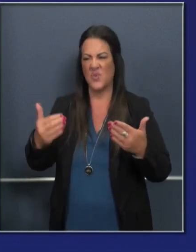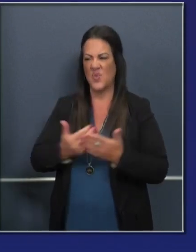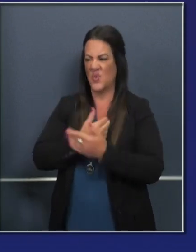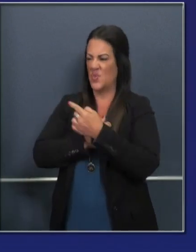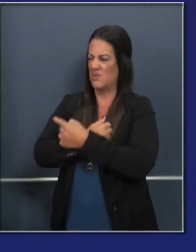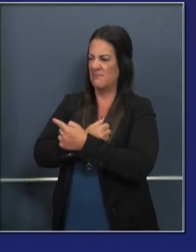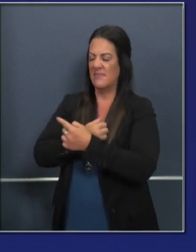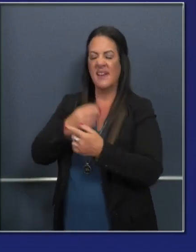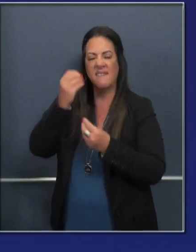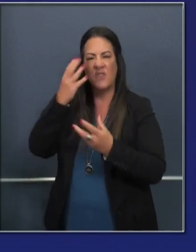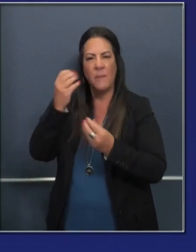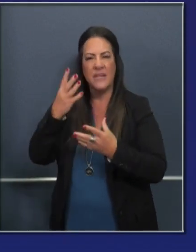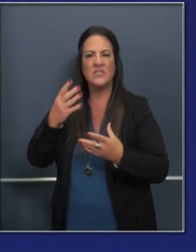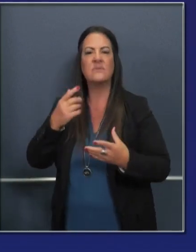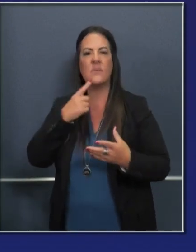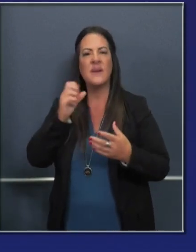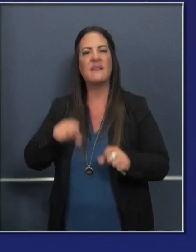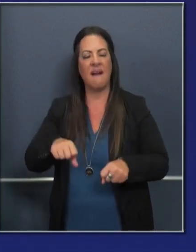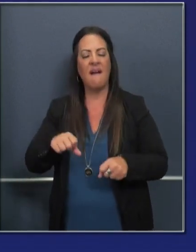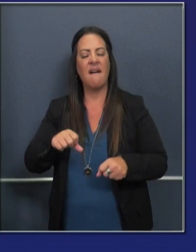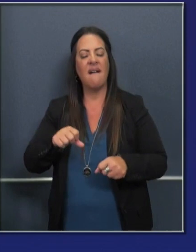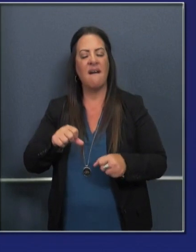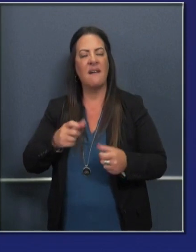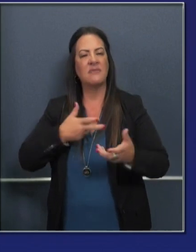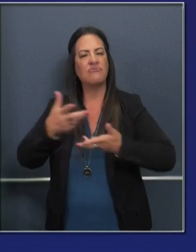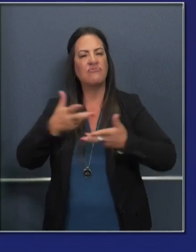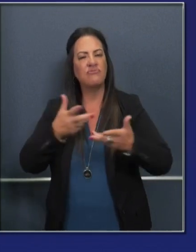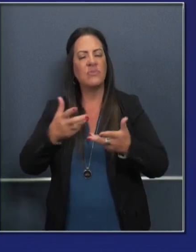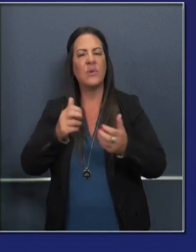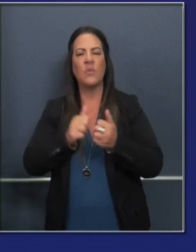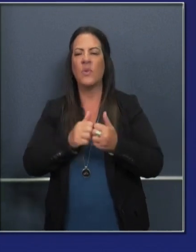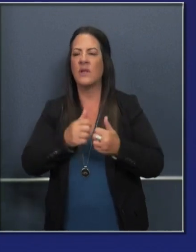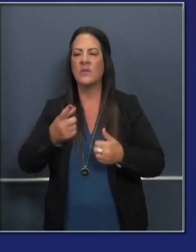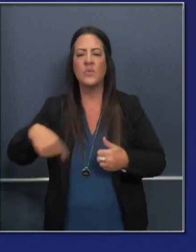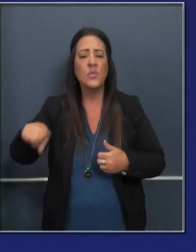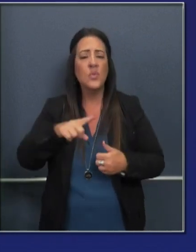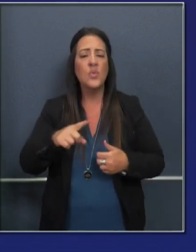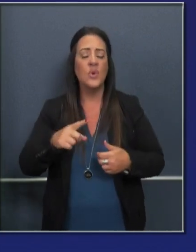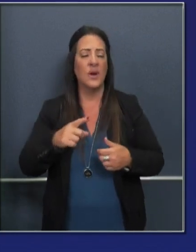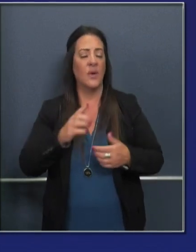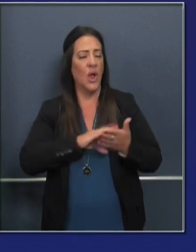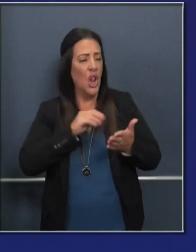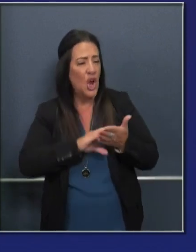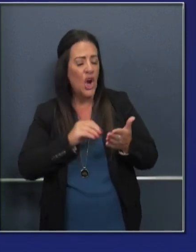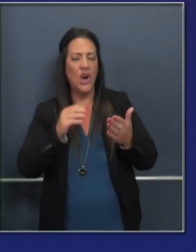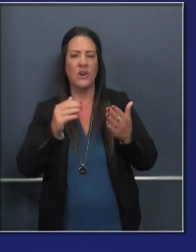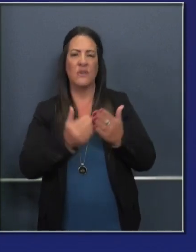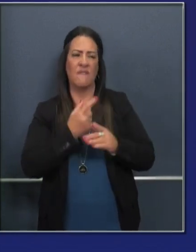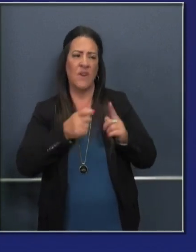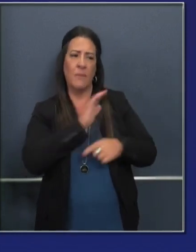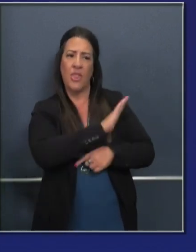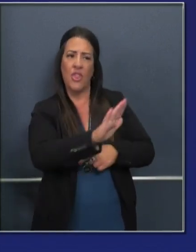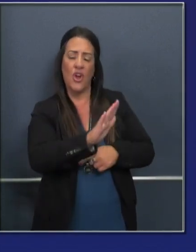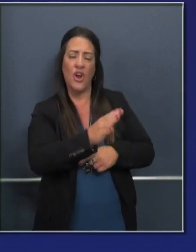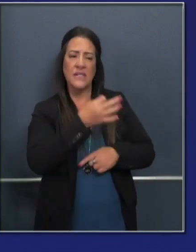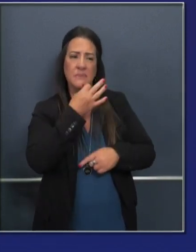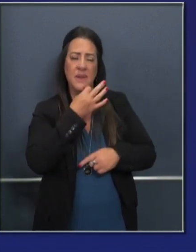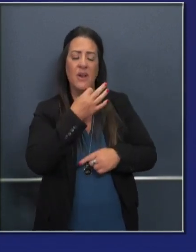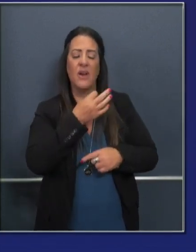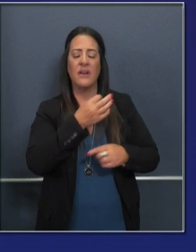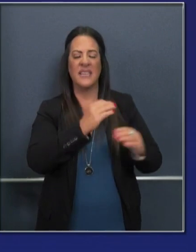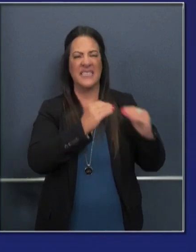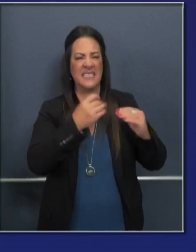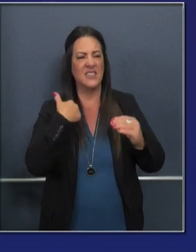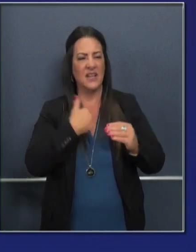new opportunity to engage in these new tools and ultimately help us